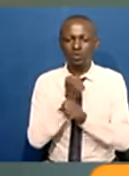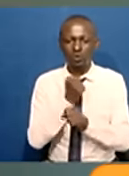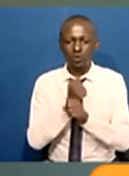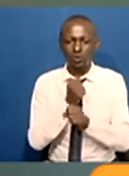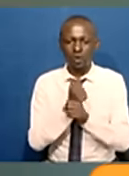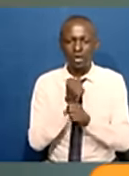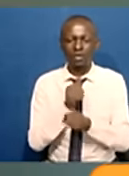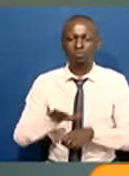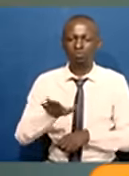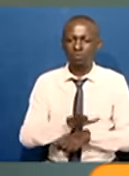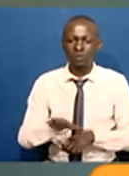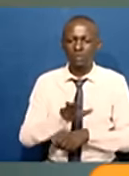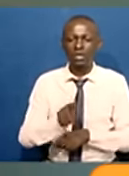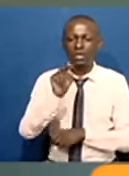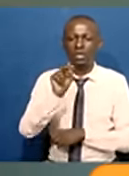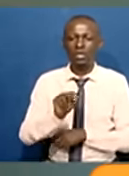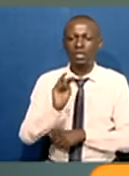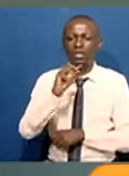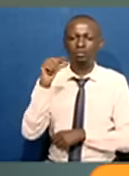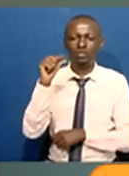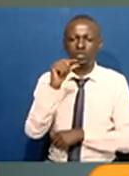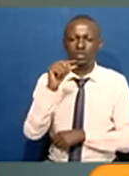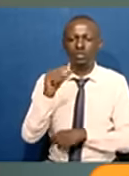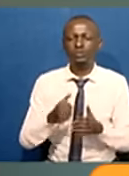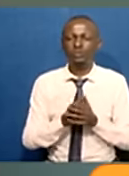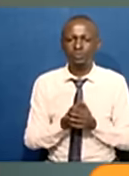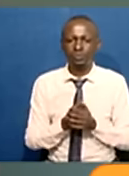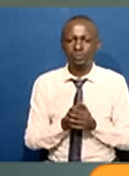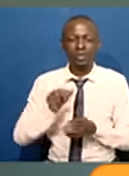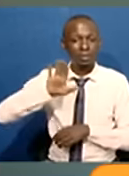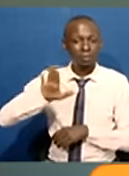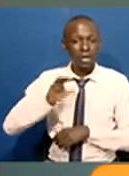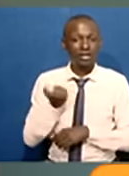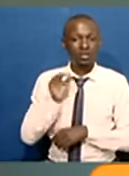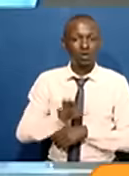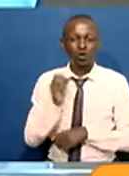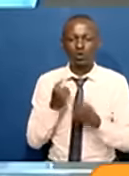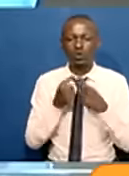broadcast platforms at the Nation Media Group. She leaves behind an 8-year-old daughter.